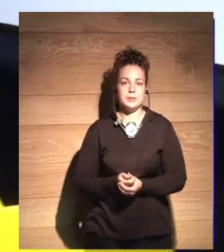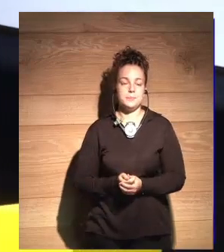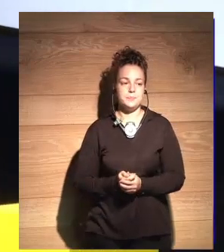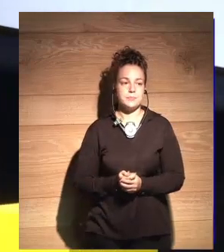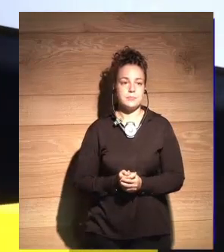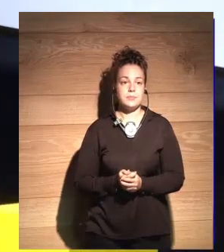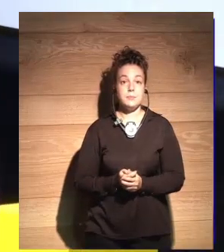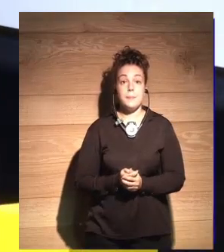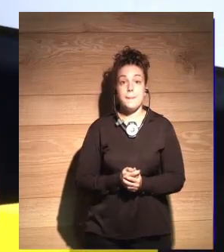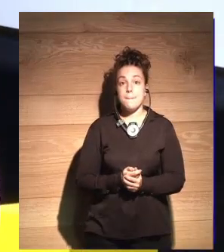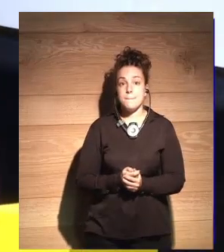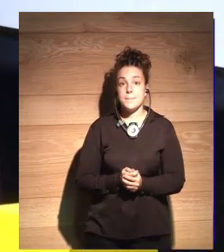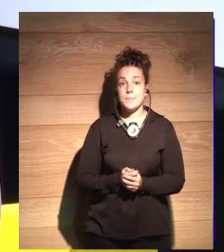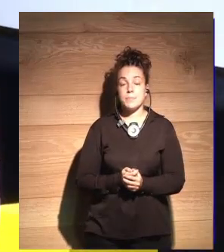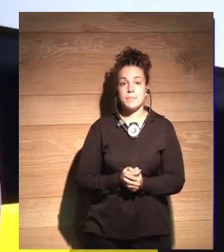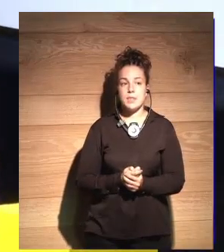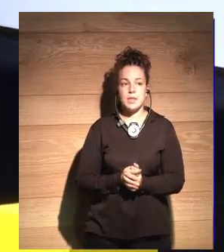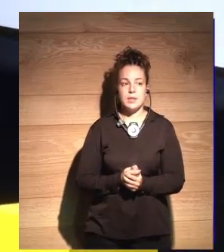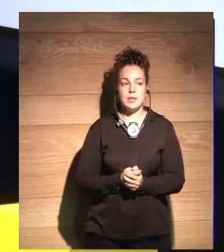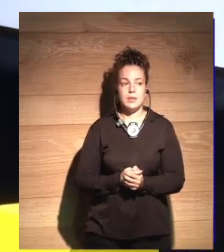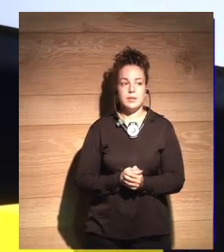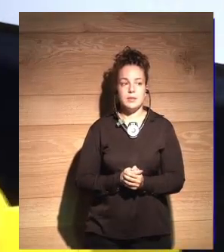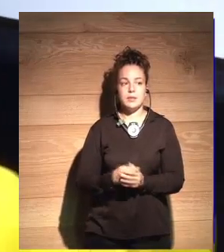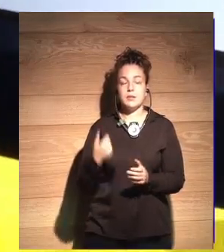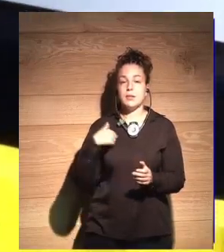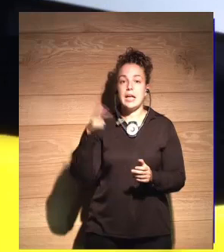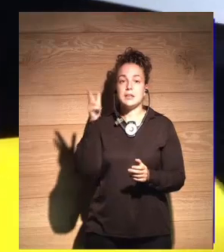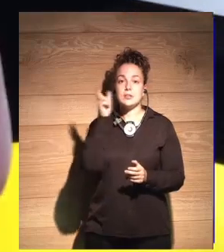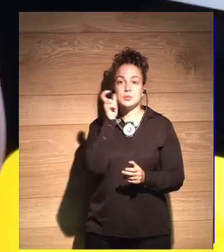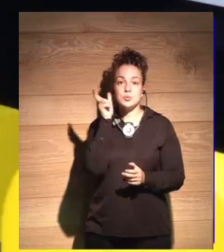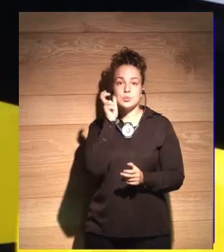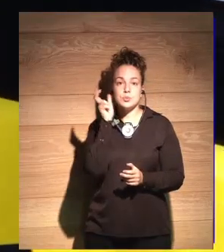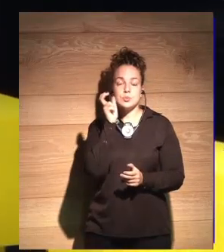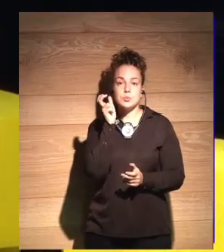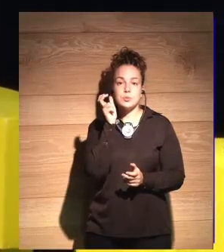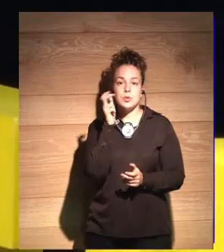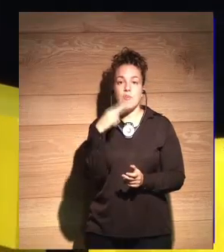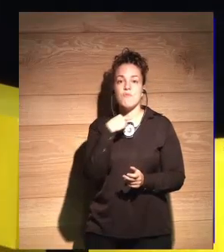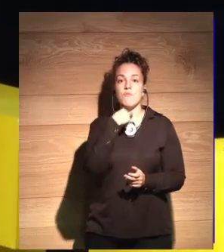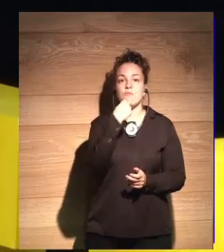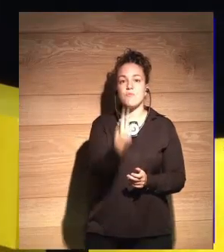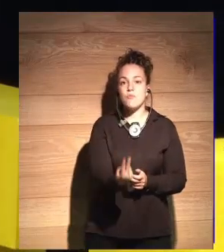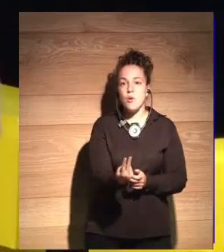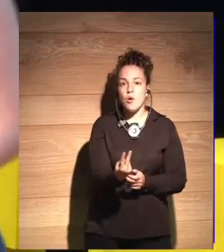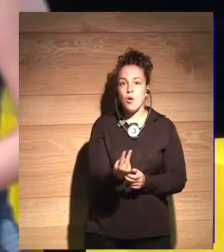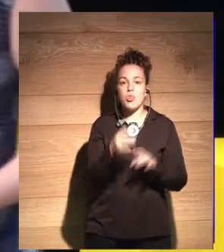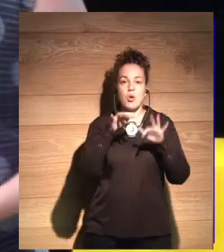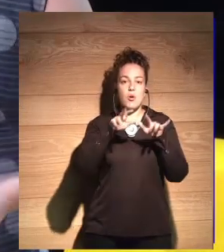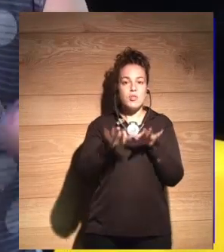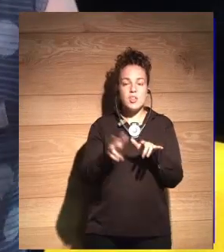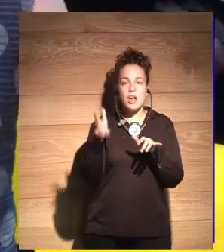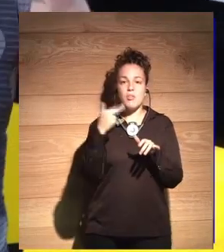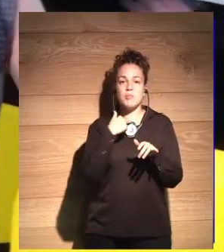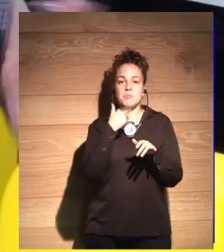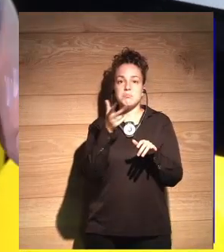look or hear this disembodied computer voice. This is another thing that we got wrong from film,